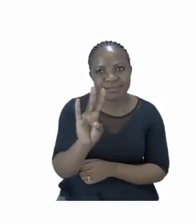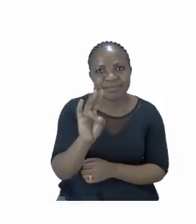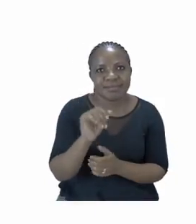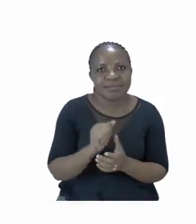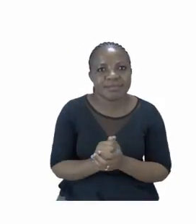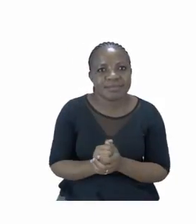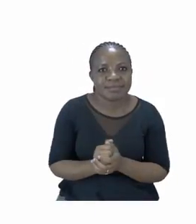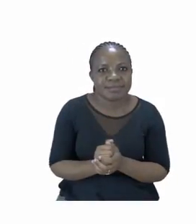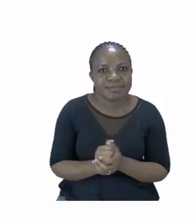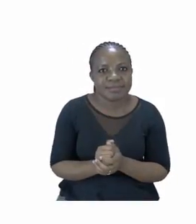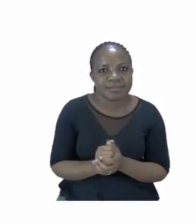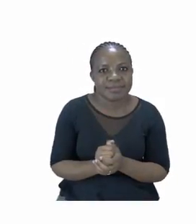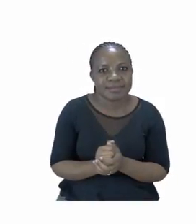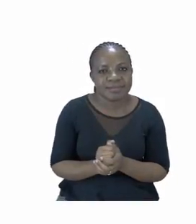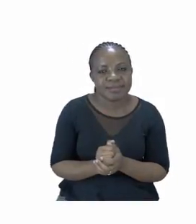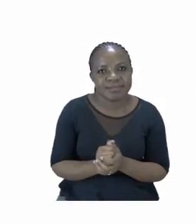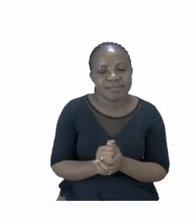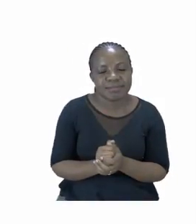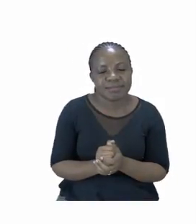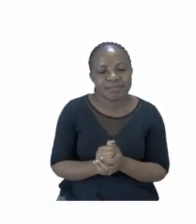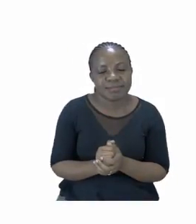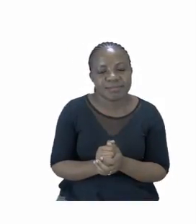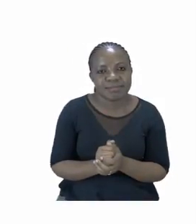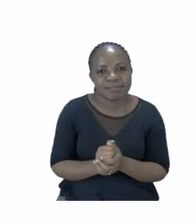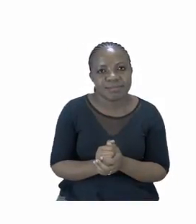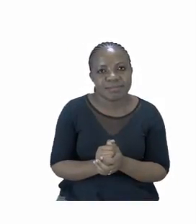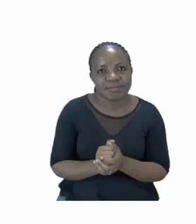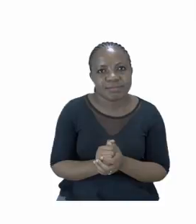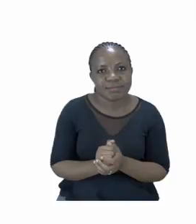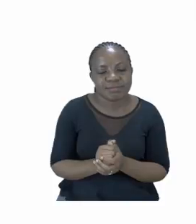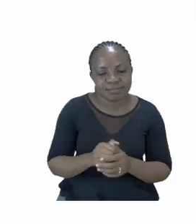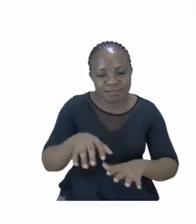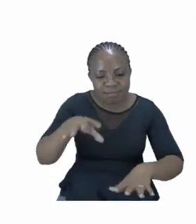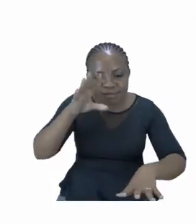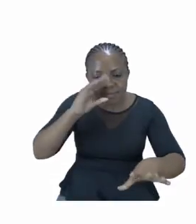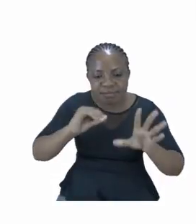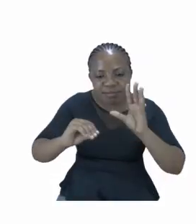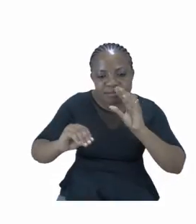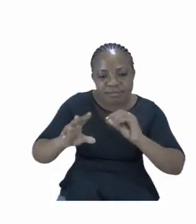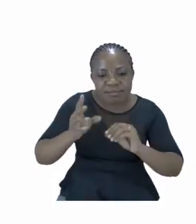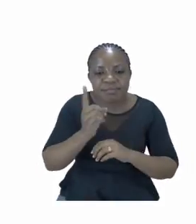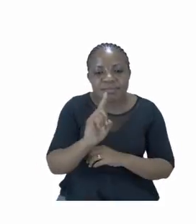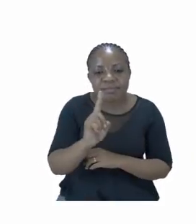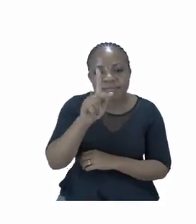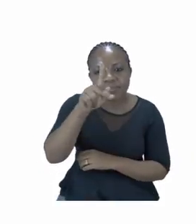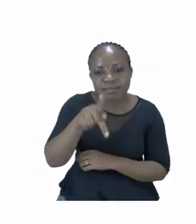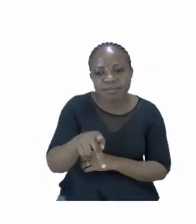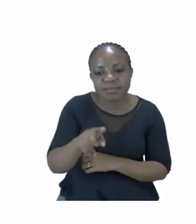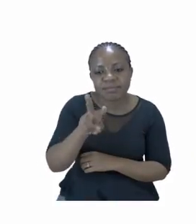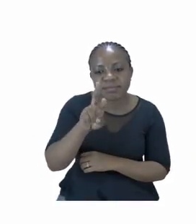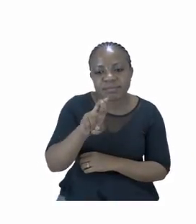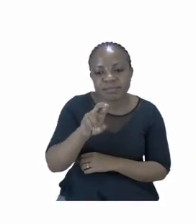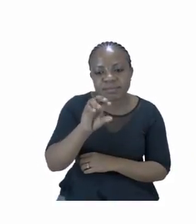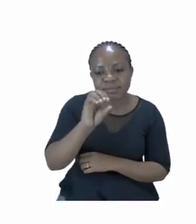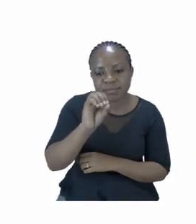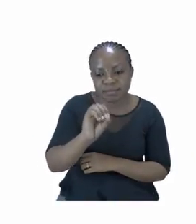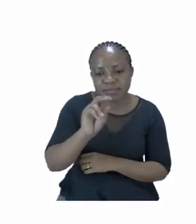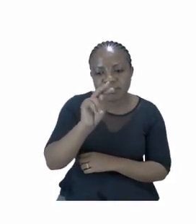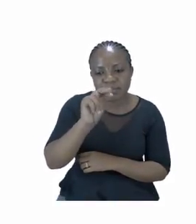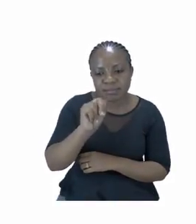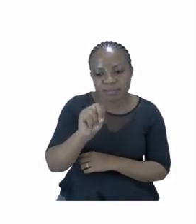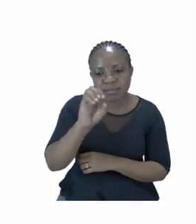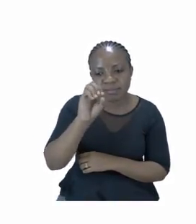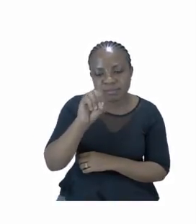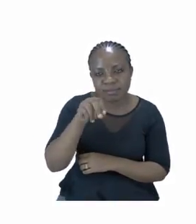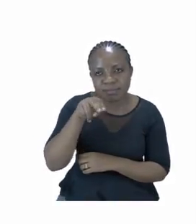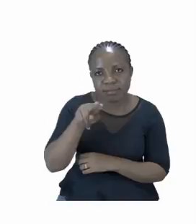On page 27, we are going to be doing pronouns. Now remember, boys and girls, we have